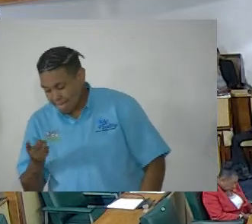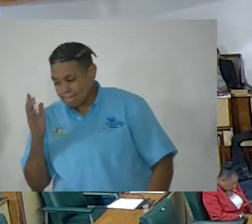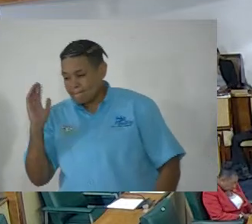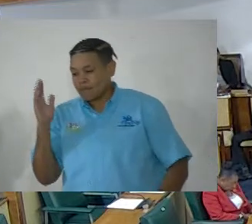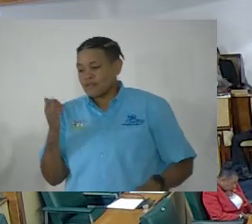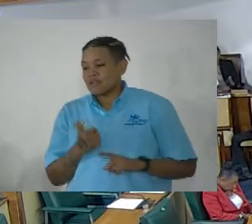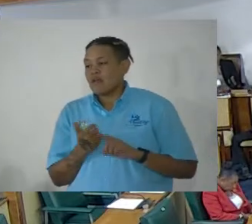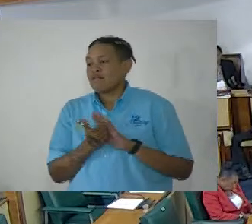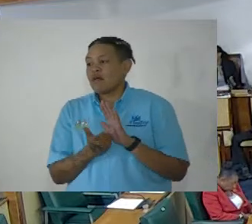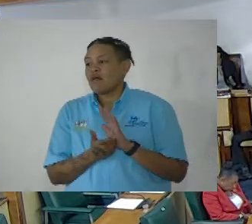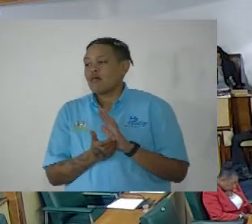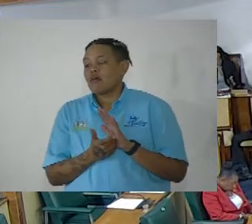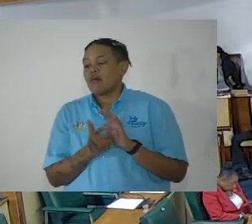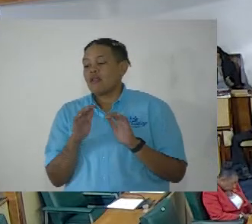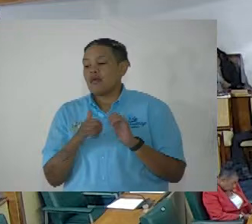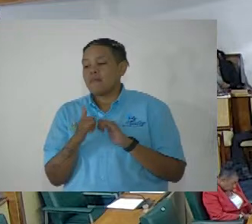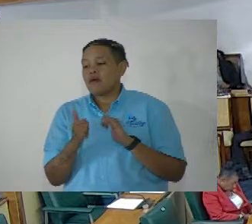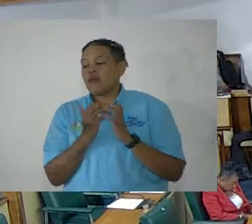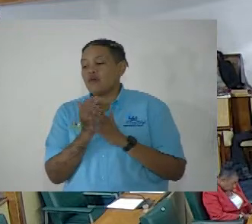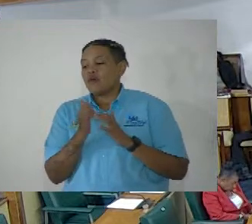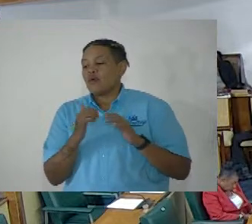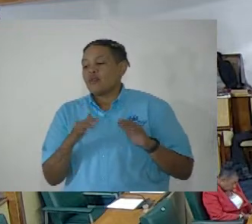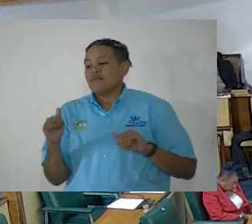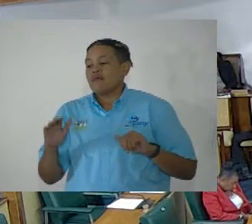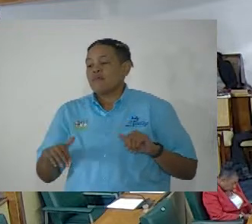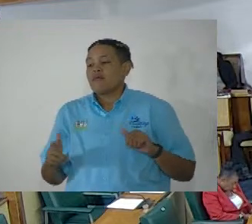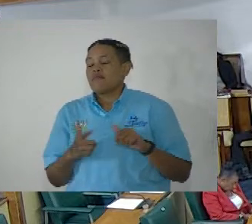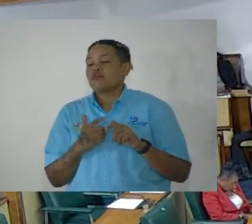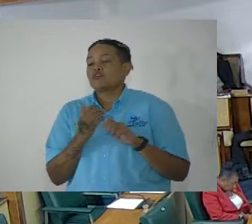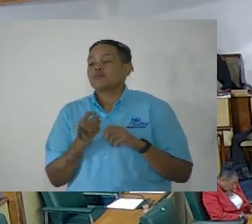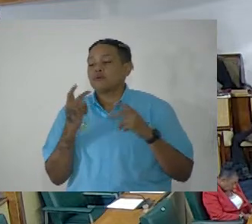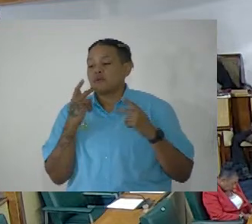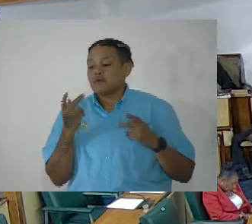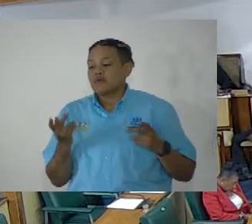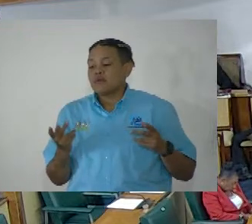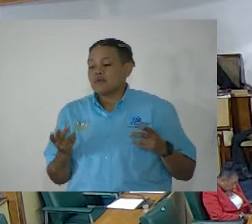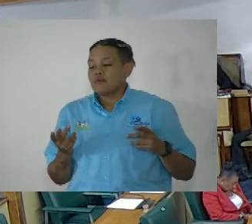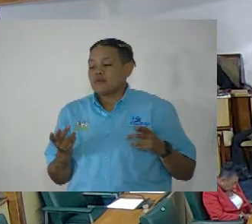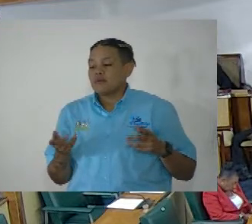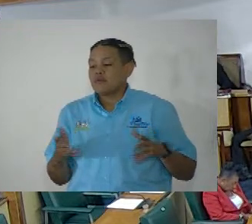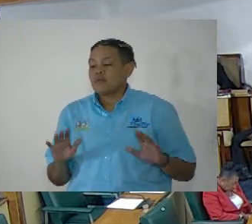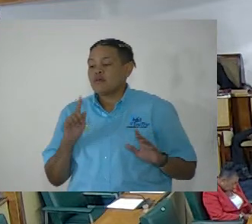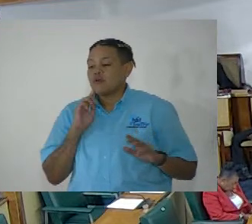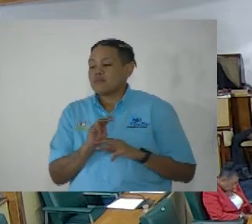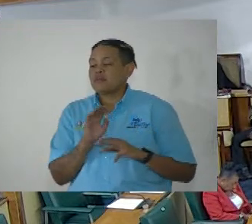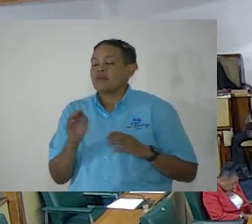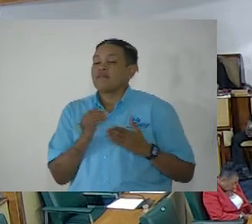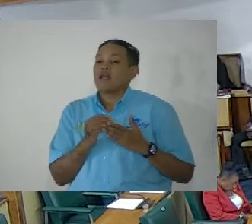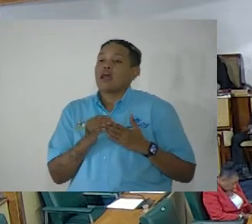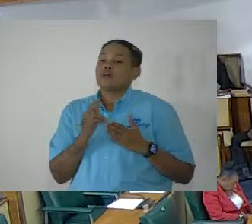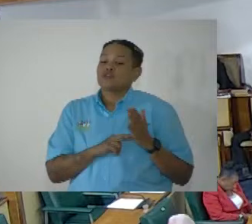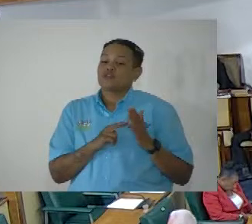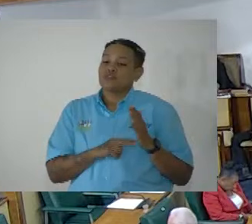presentations of bills without leave of the House first obtained to allow the Minister of